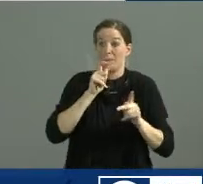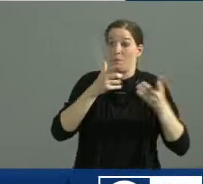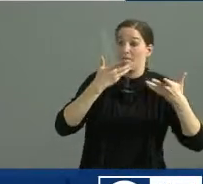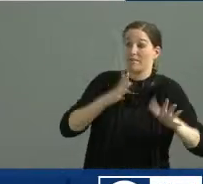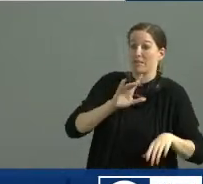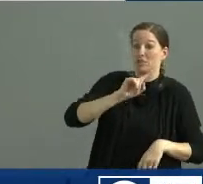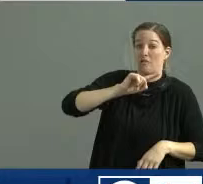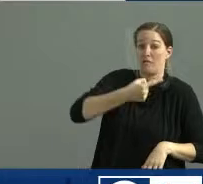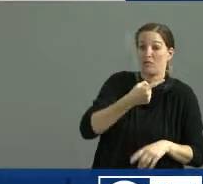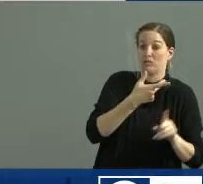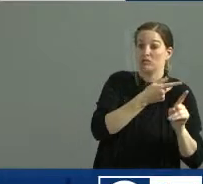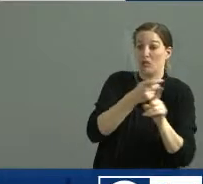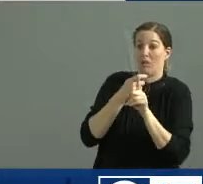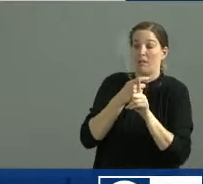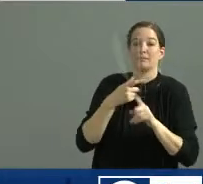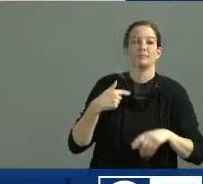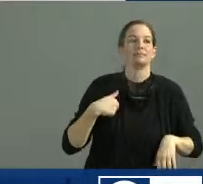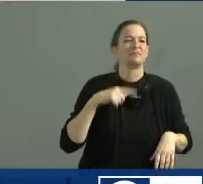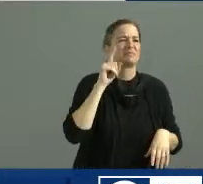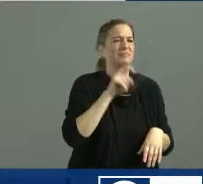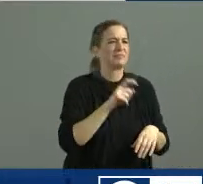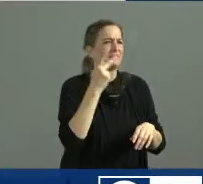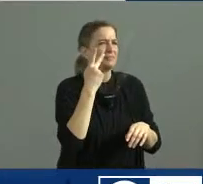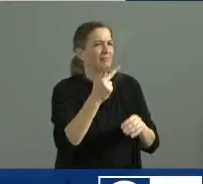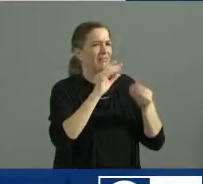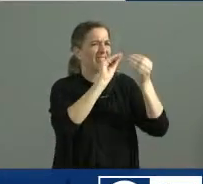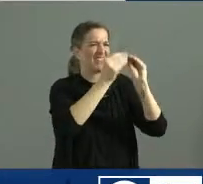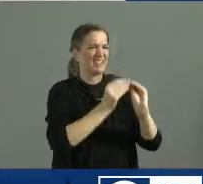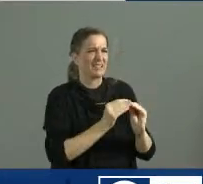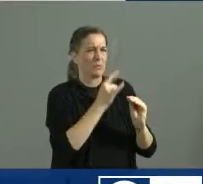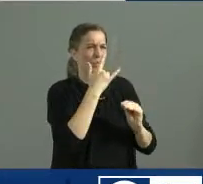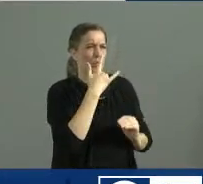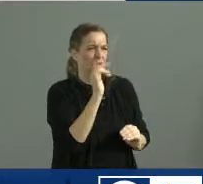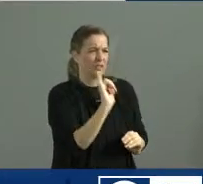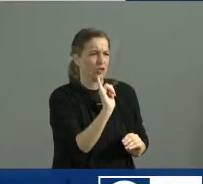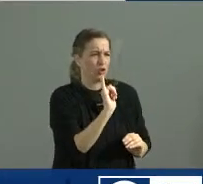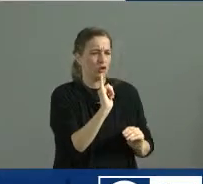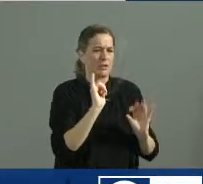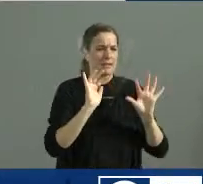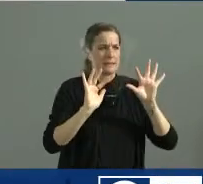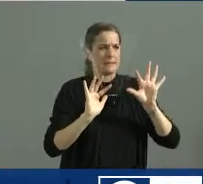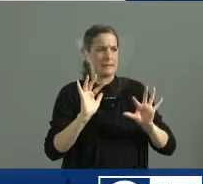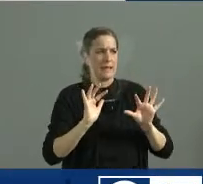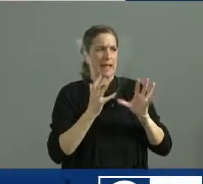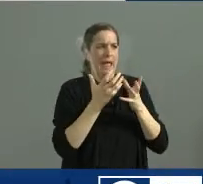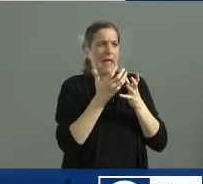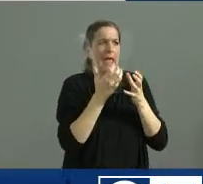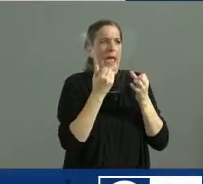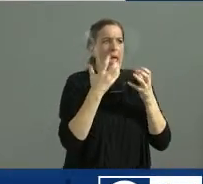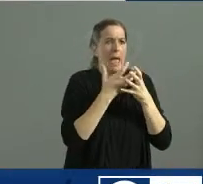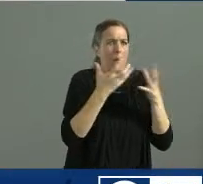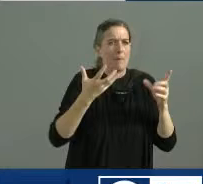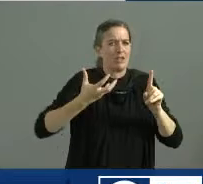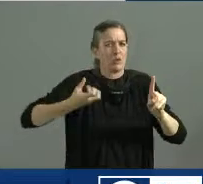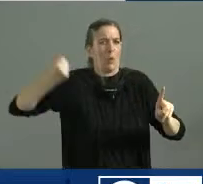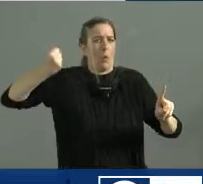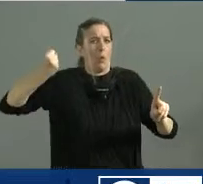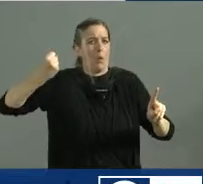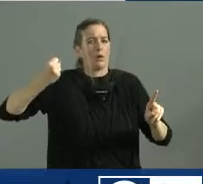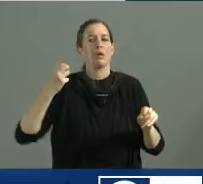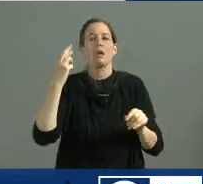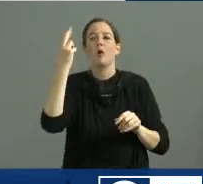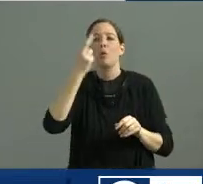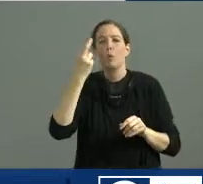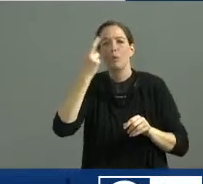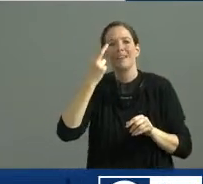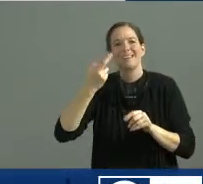I'd have to take a look and see what the numbers look like and how much of that's been held back. The reason that they were holding it back